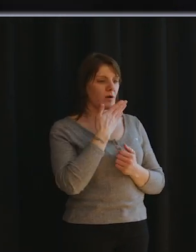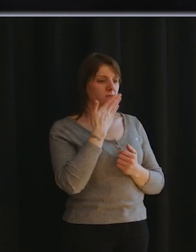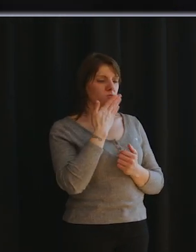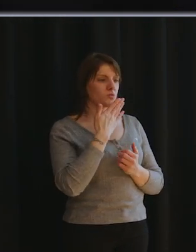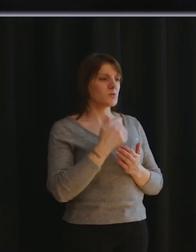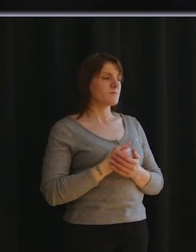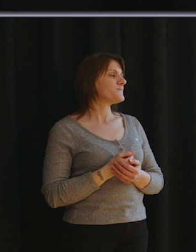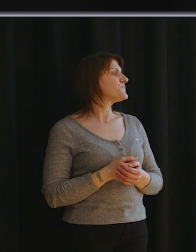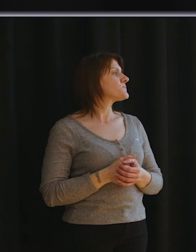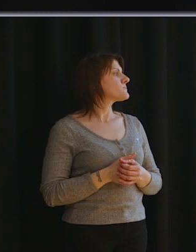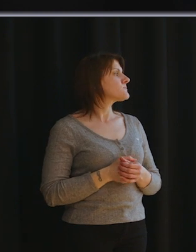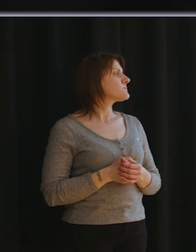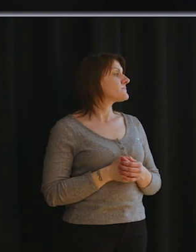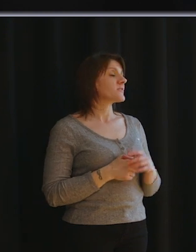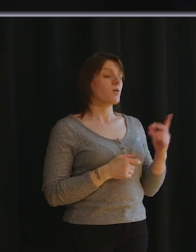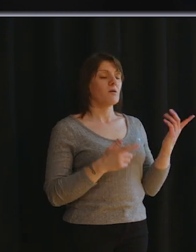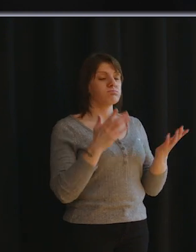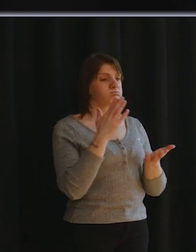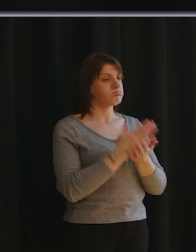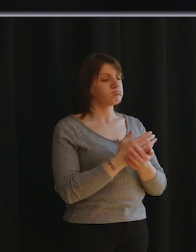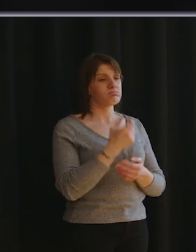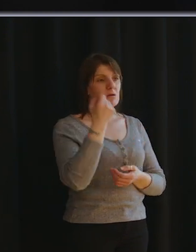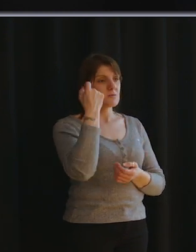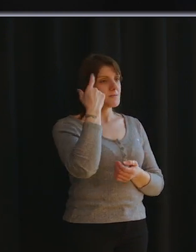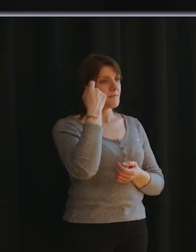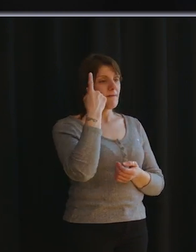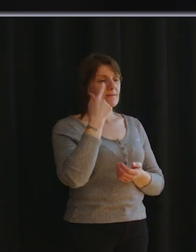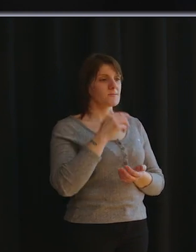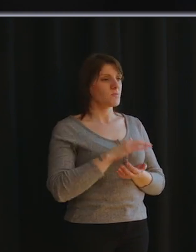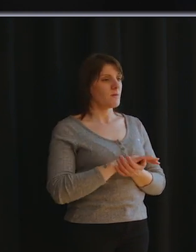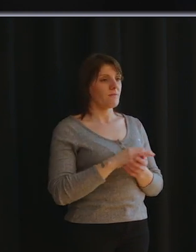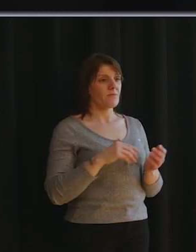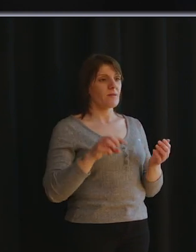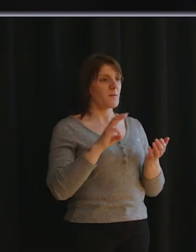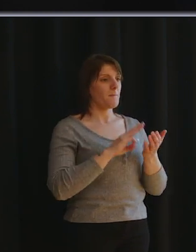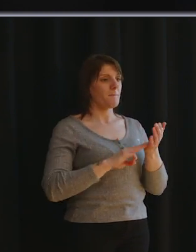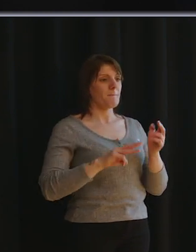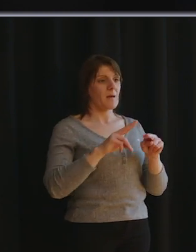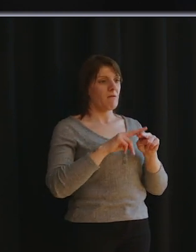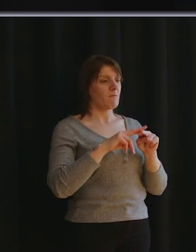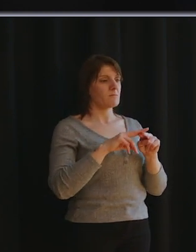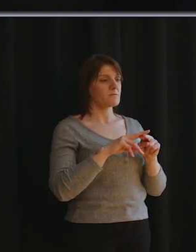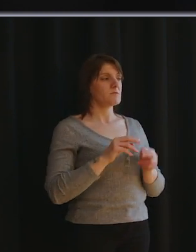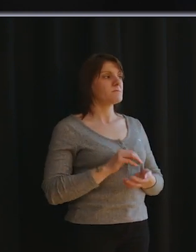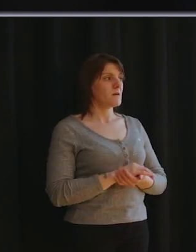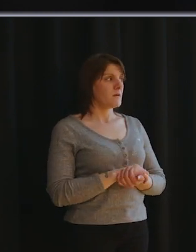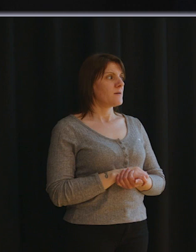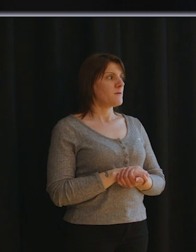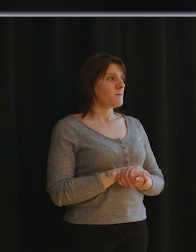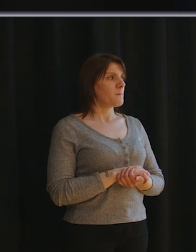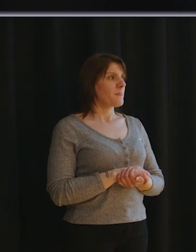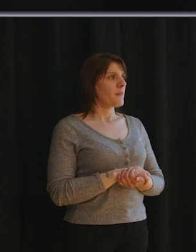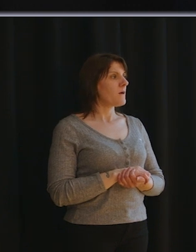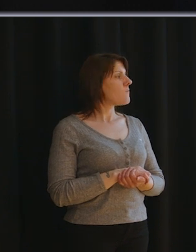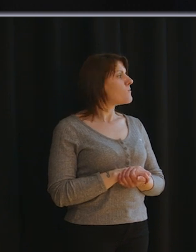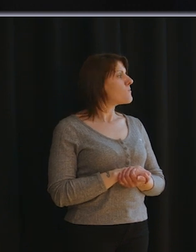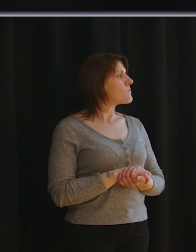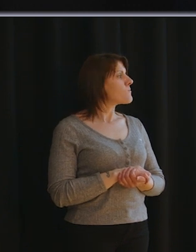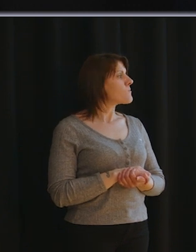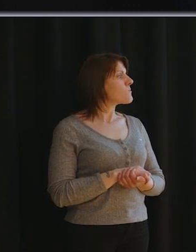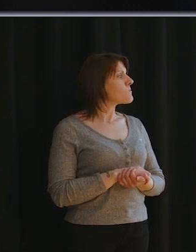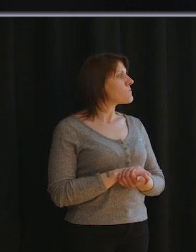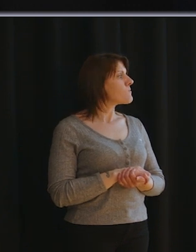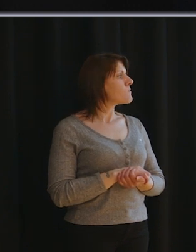totally get that, and it's that thing around the parental bit as well, which is, I mean, if anybody had seen, because for some